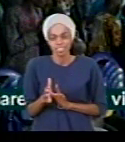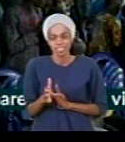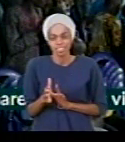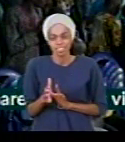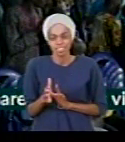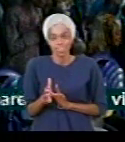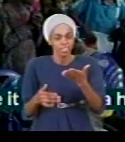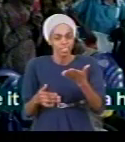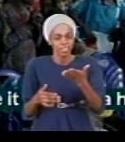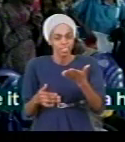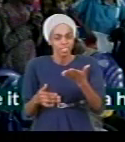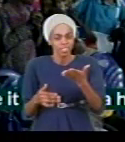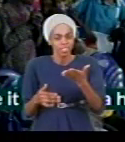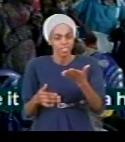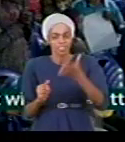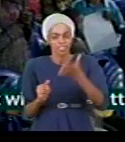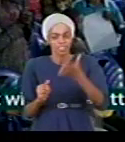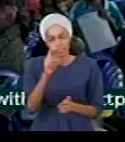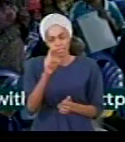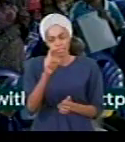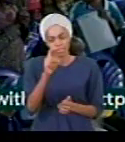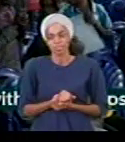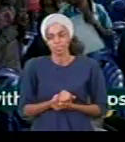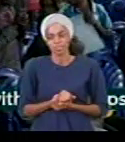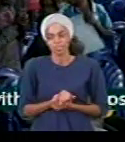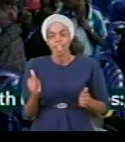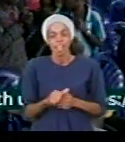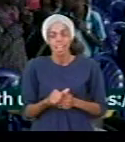must bow under the name of Jesus.